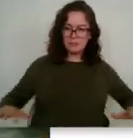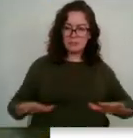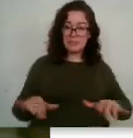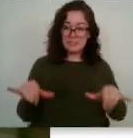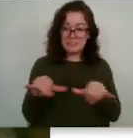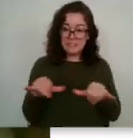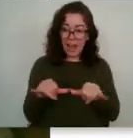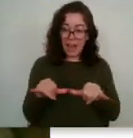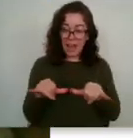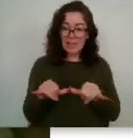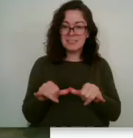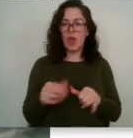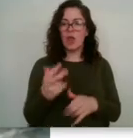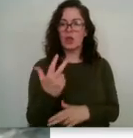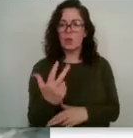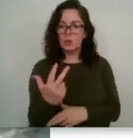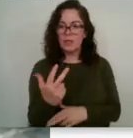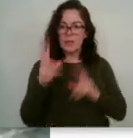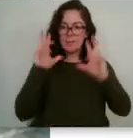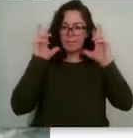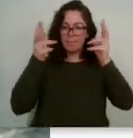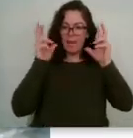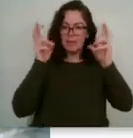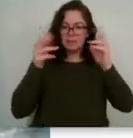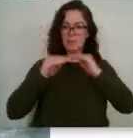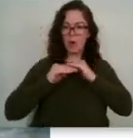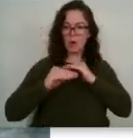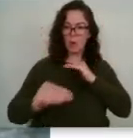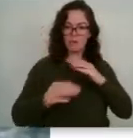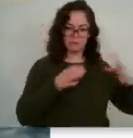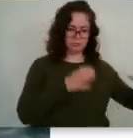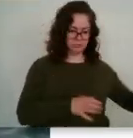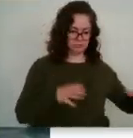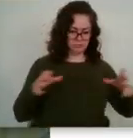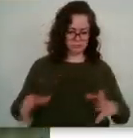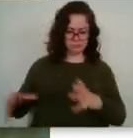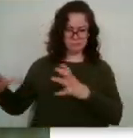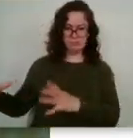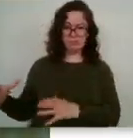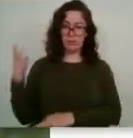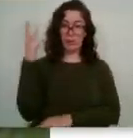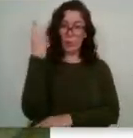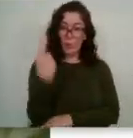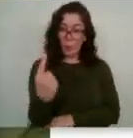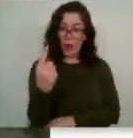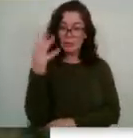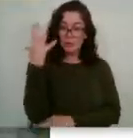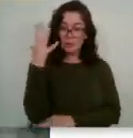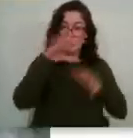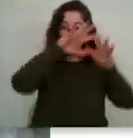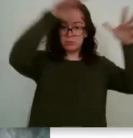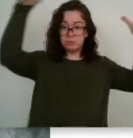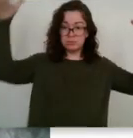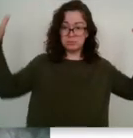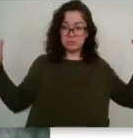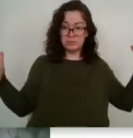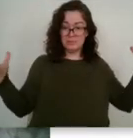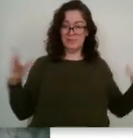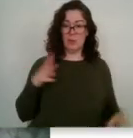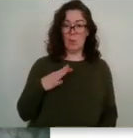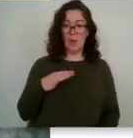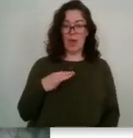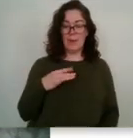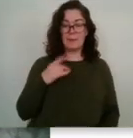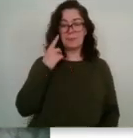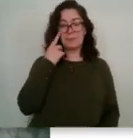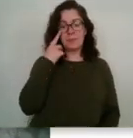an area that's 3.5 basketball courts. That's a lot of trees. Oh, this one's kind of fun. So this is here